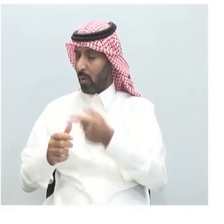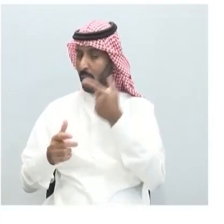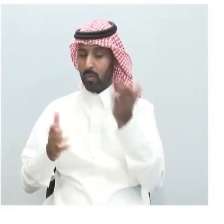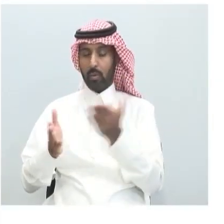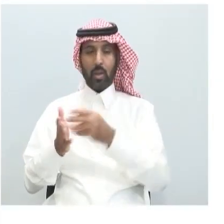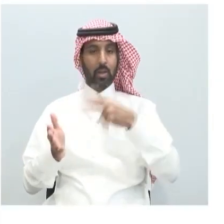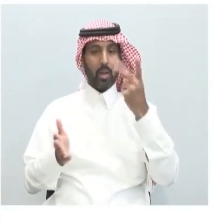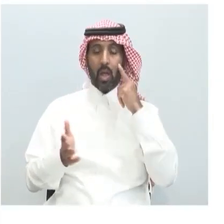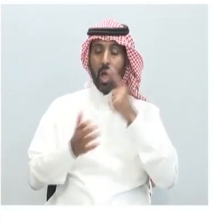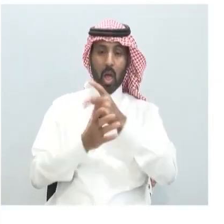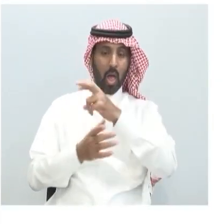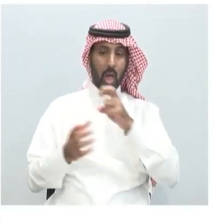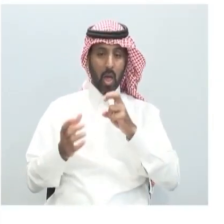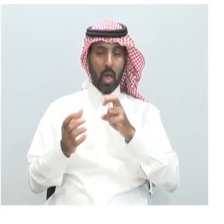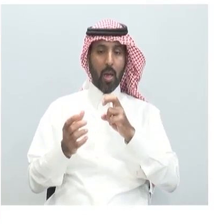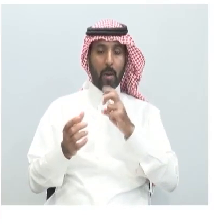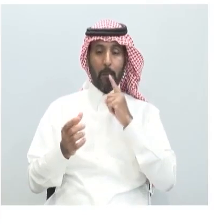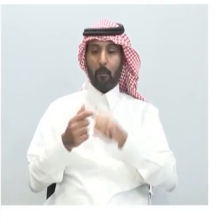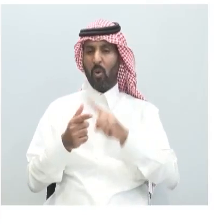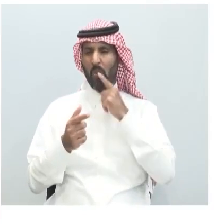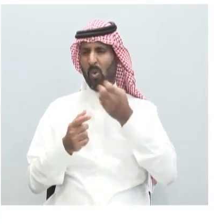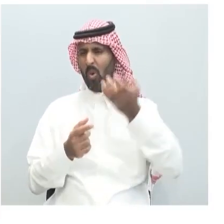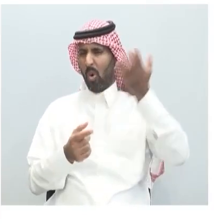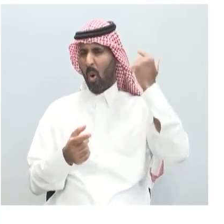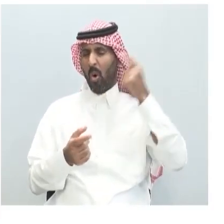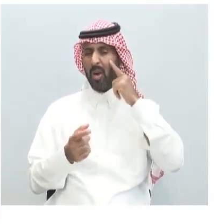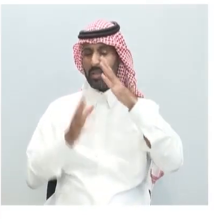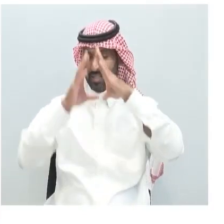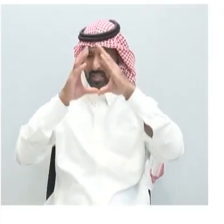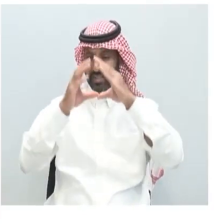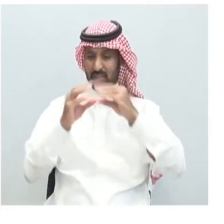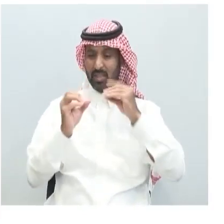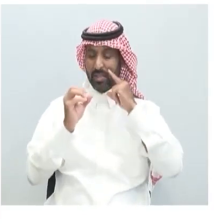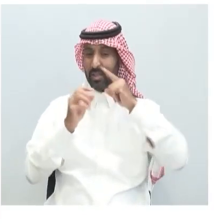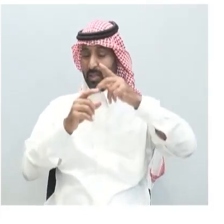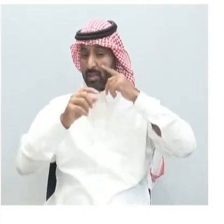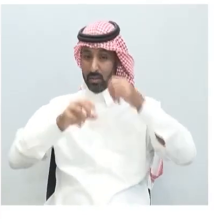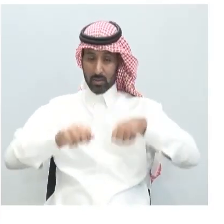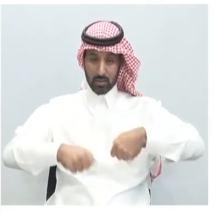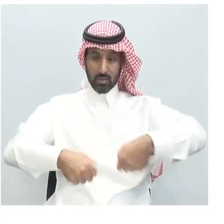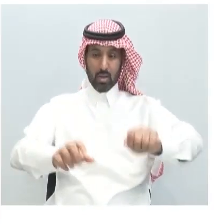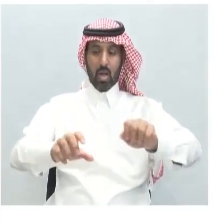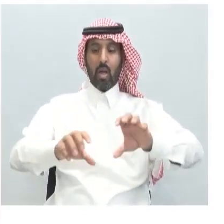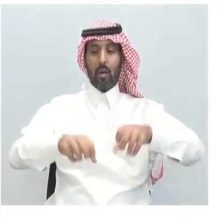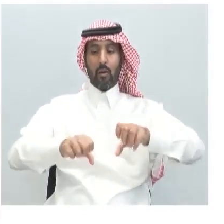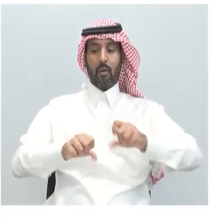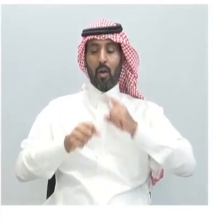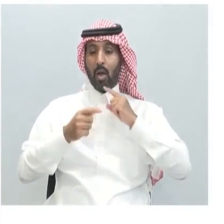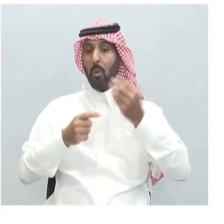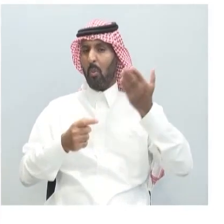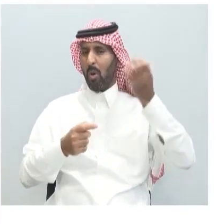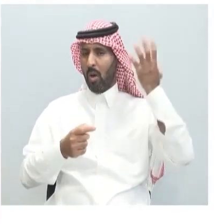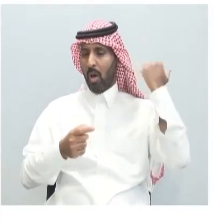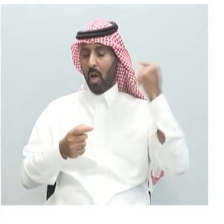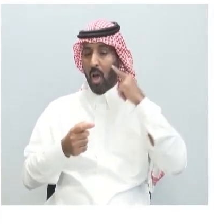the apartment has a old Egyptian wonderful rug. So we have 3 adjectives here. The